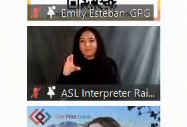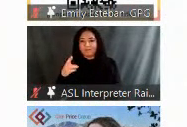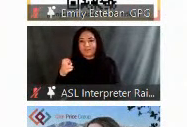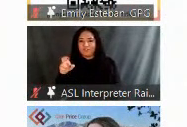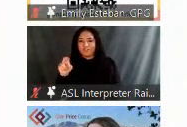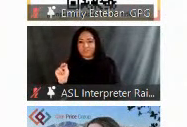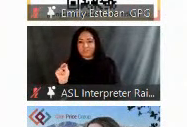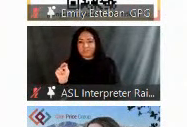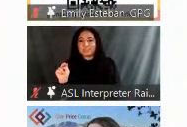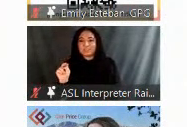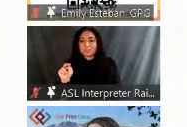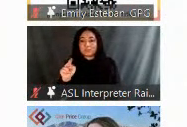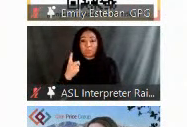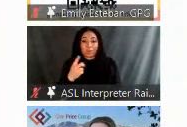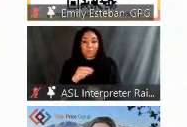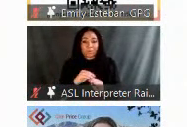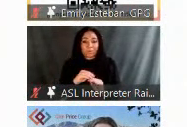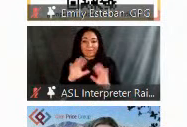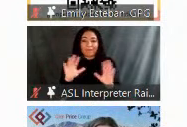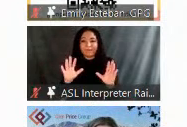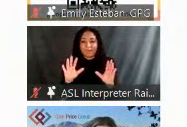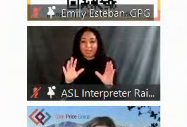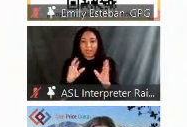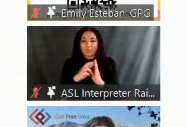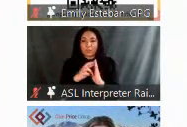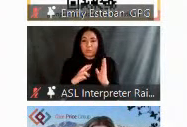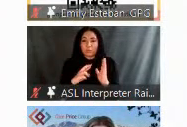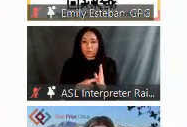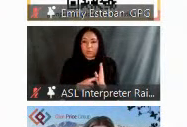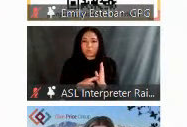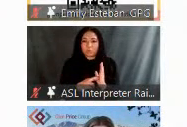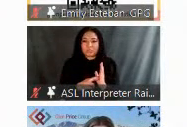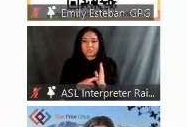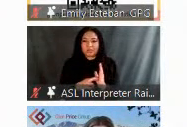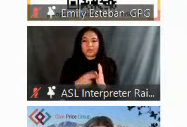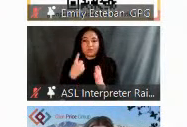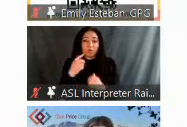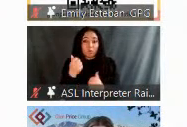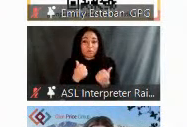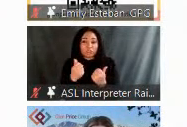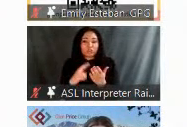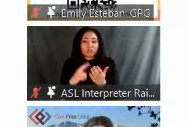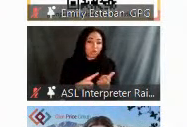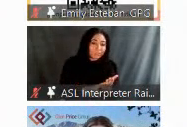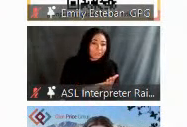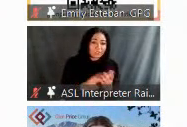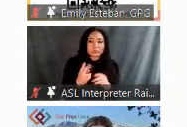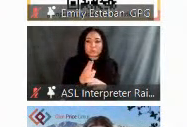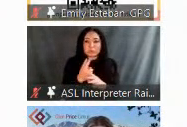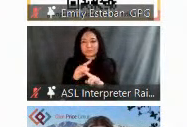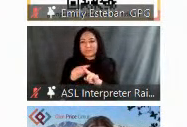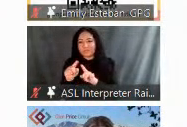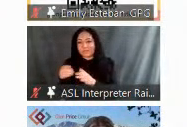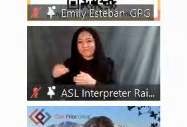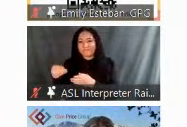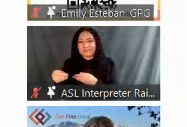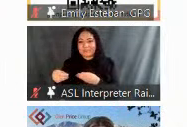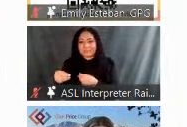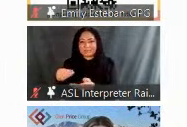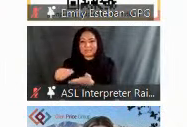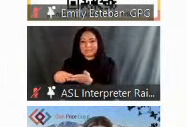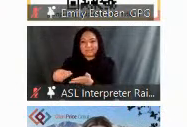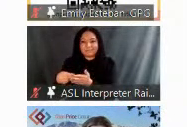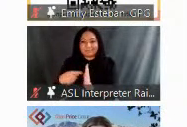that the rules around which contracts use which different funding models is set